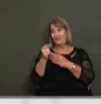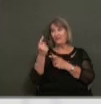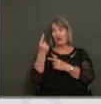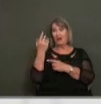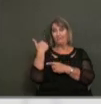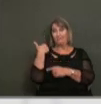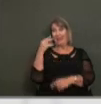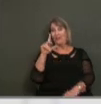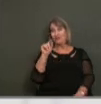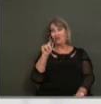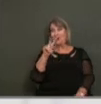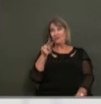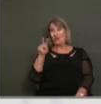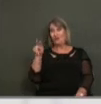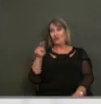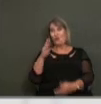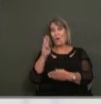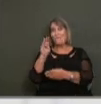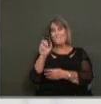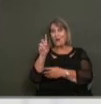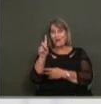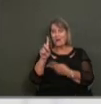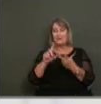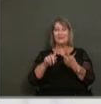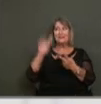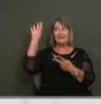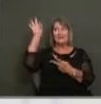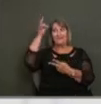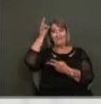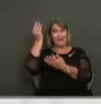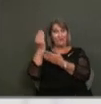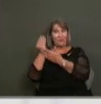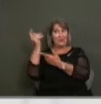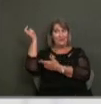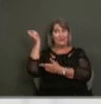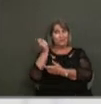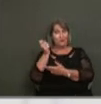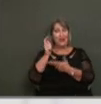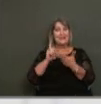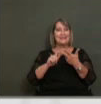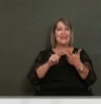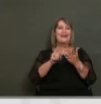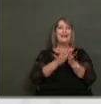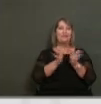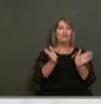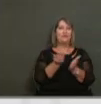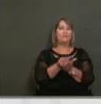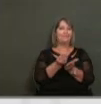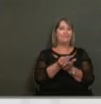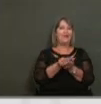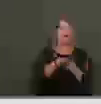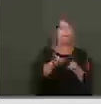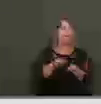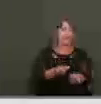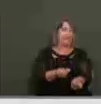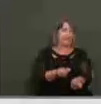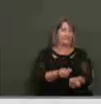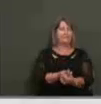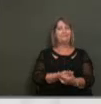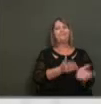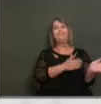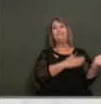some federal dollars, as well as the general fund. So let me transition now to parks and